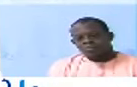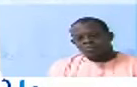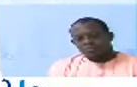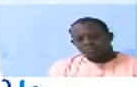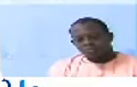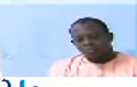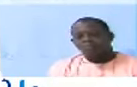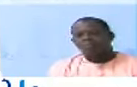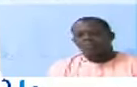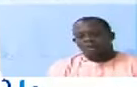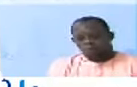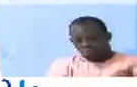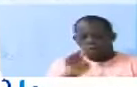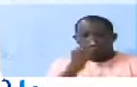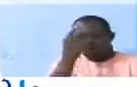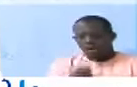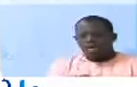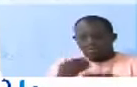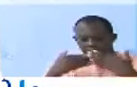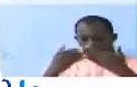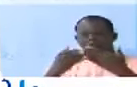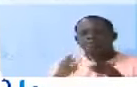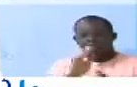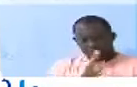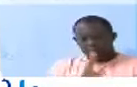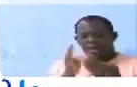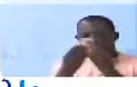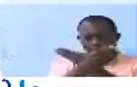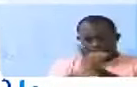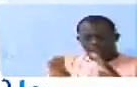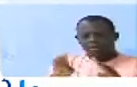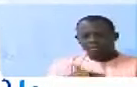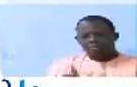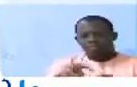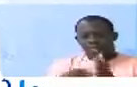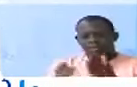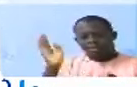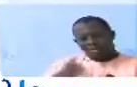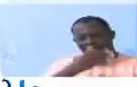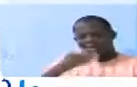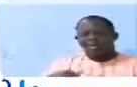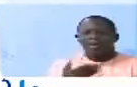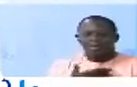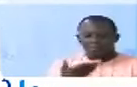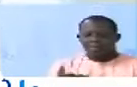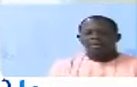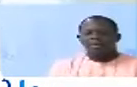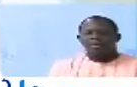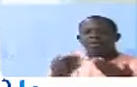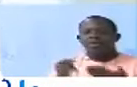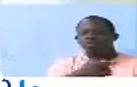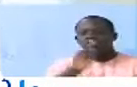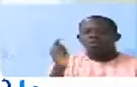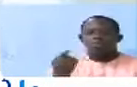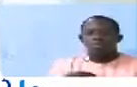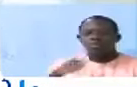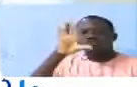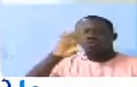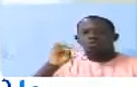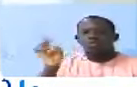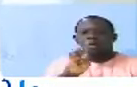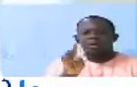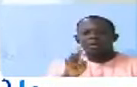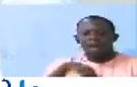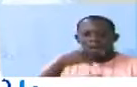Sisley. We were just informed that our bail was seized. What did you do as a result of this information? You